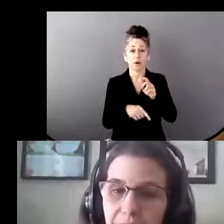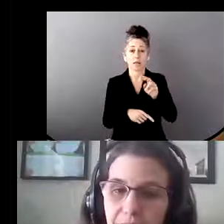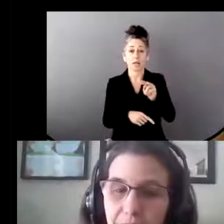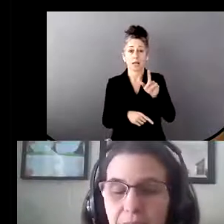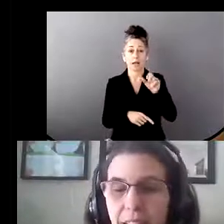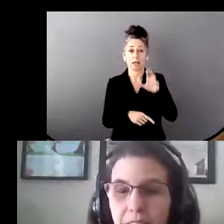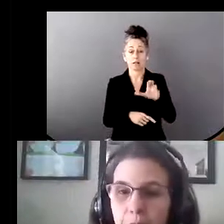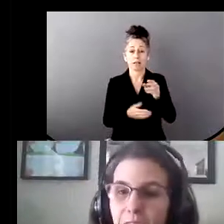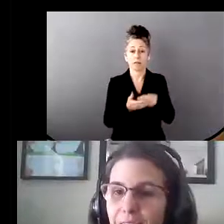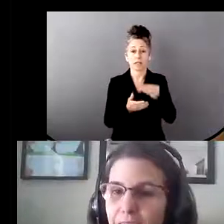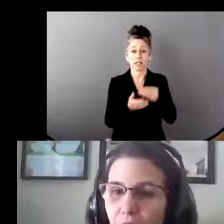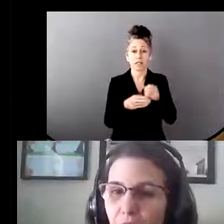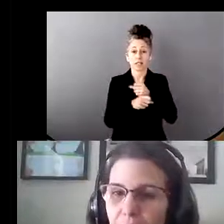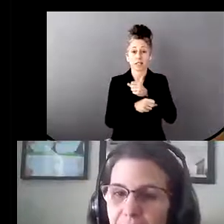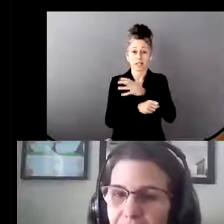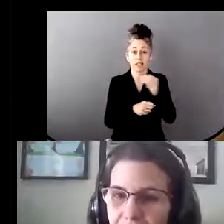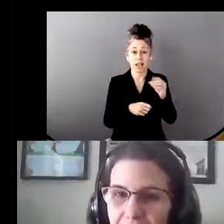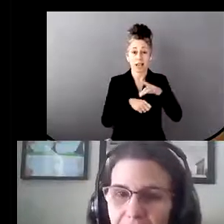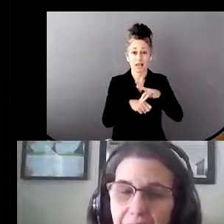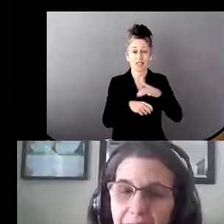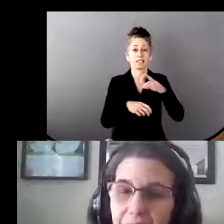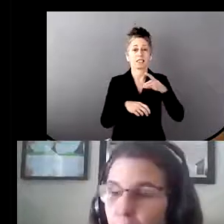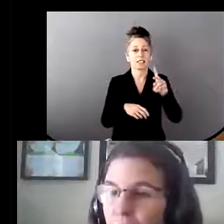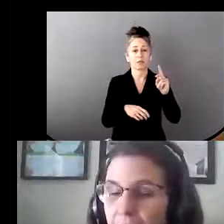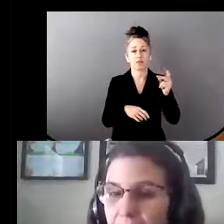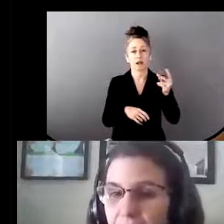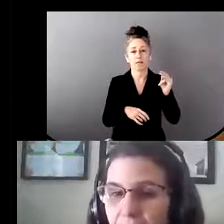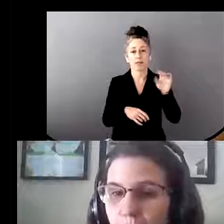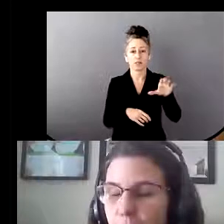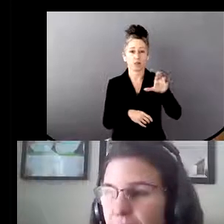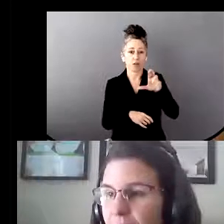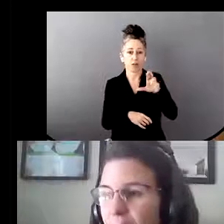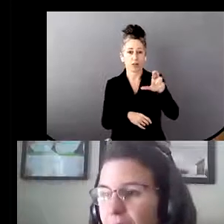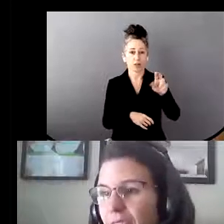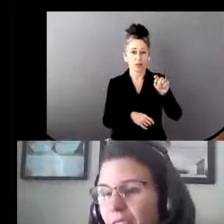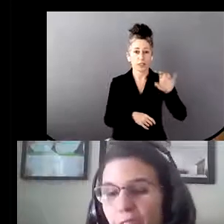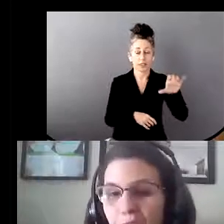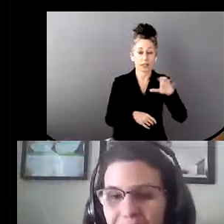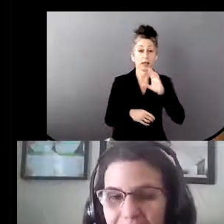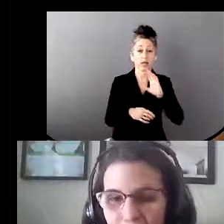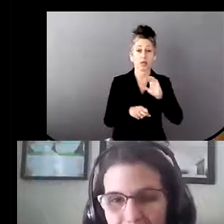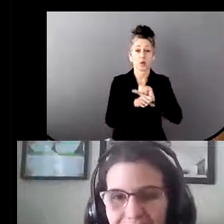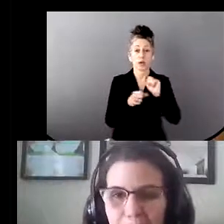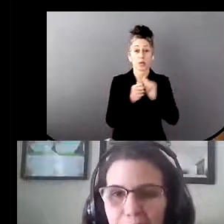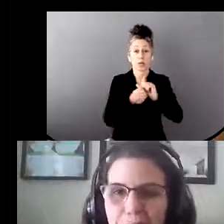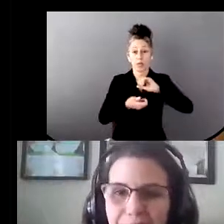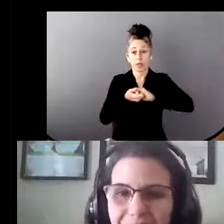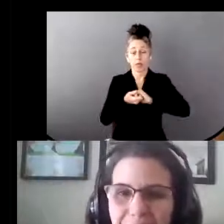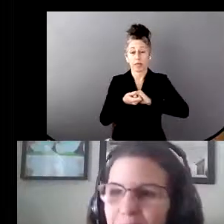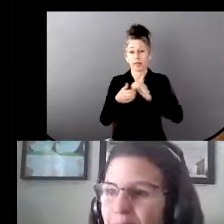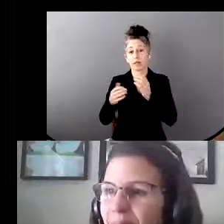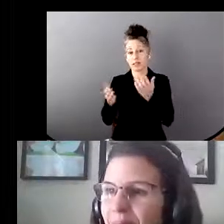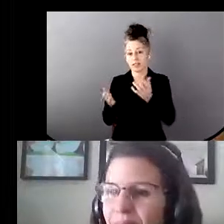Disability Statistics and Demographics RRTC and was created in collaboration with our colleagues from Langston